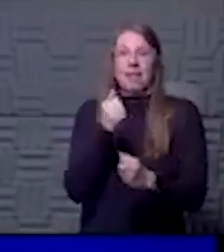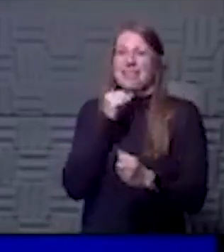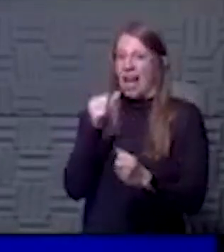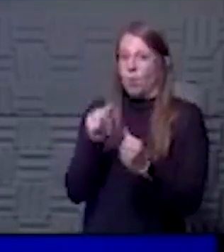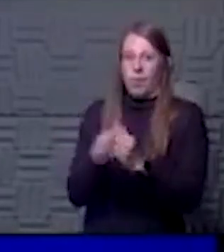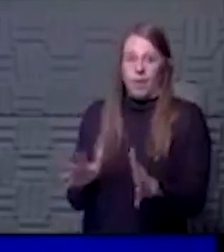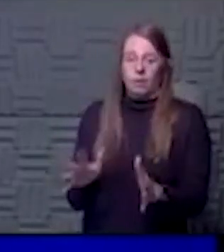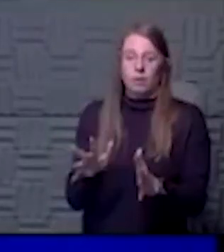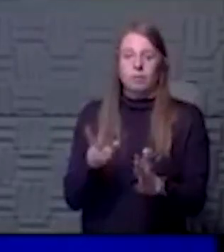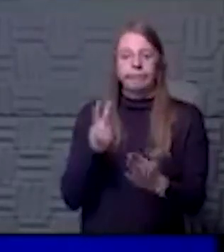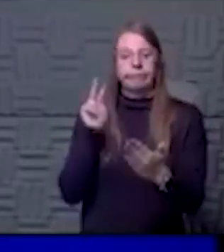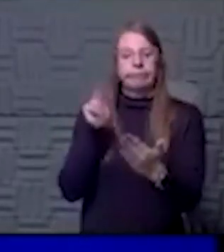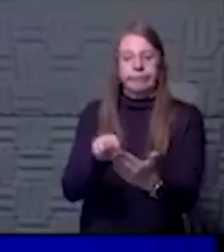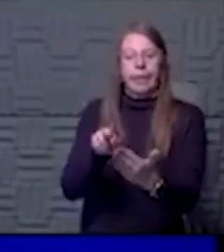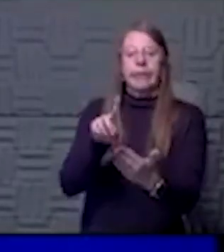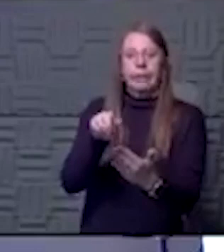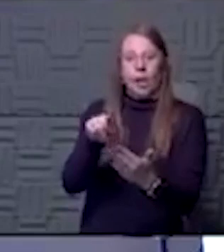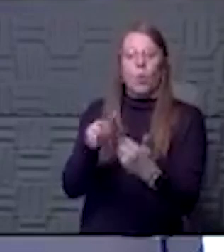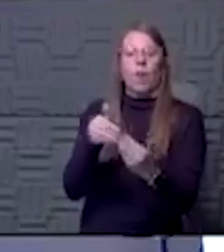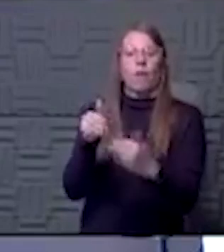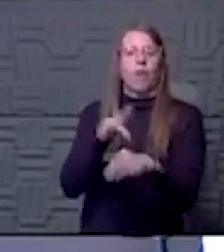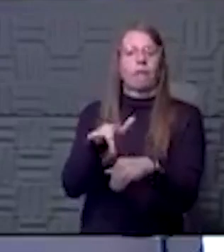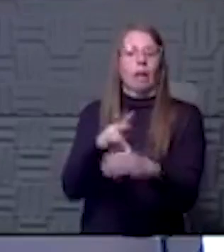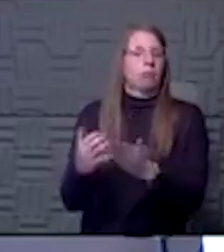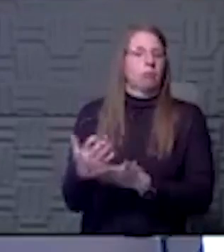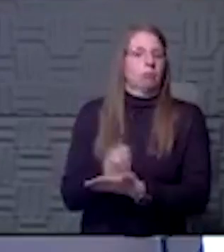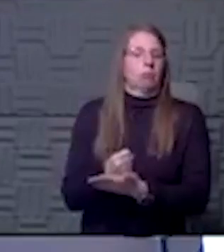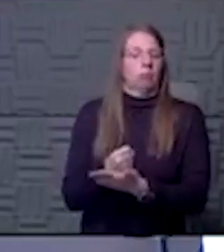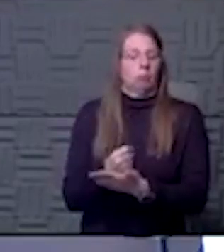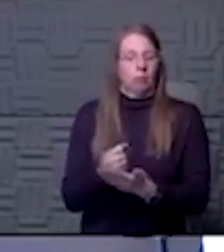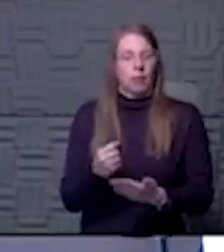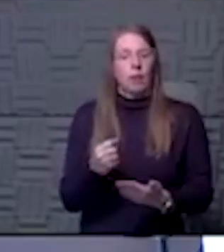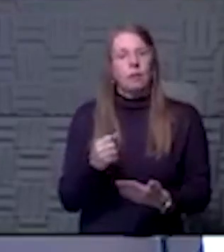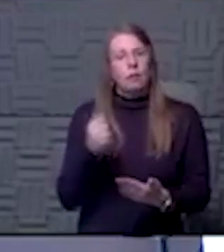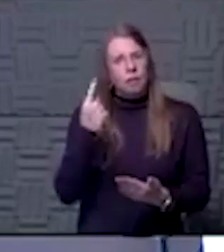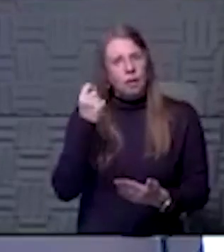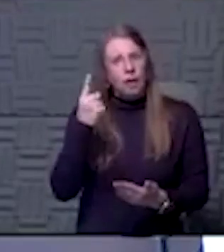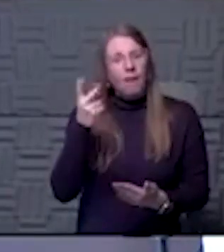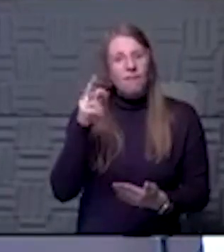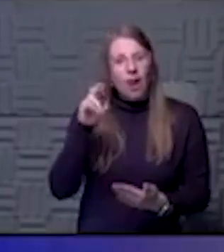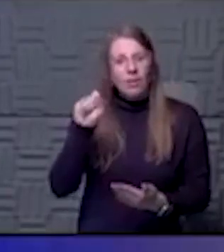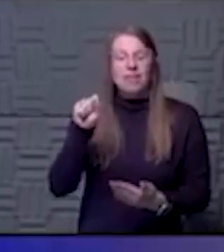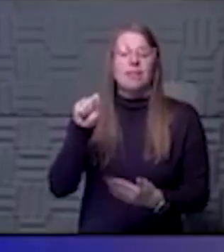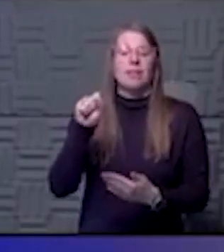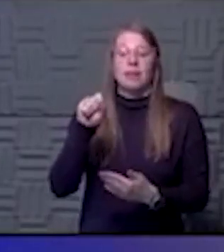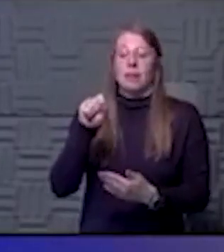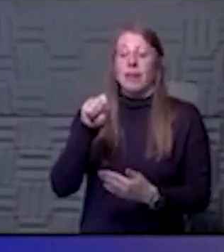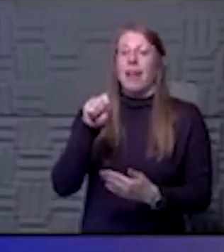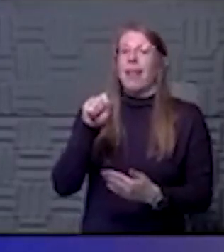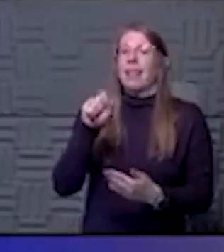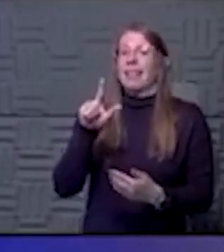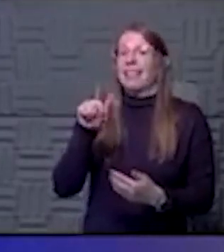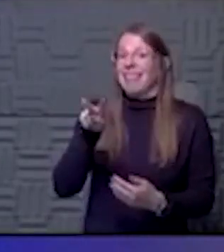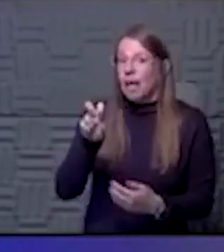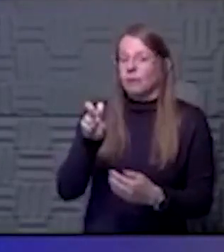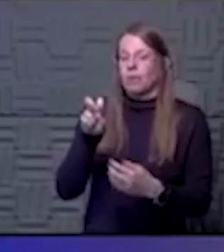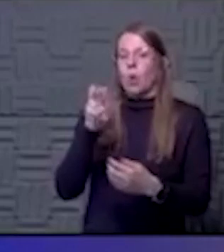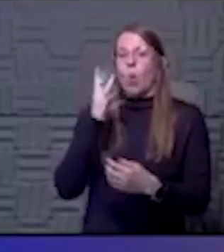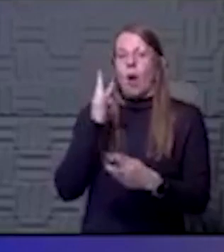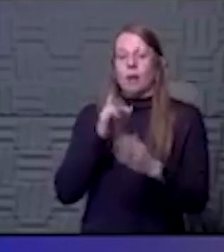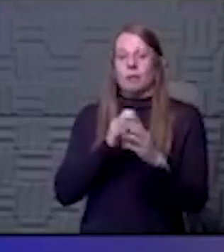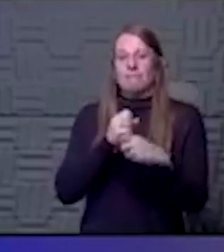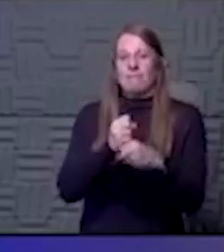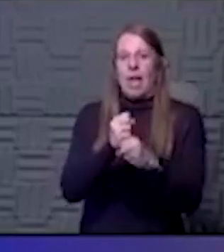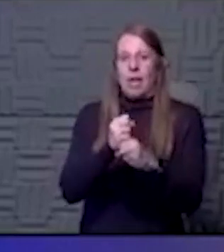data and see what it shows us when it is available. Yeah, let's not forget, we actually give live viruses to you as a vaccine to create a robust immune system. And